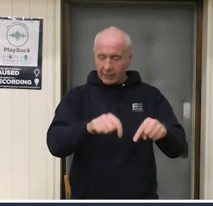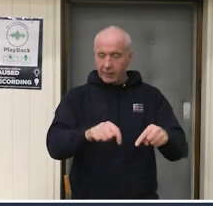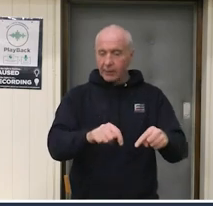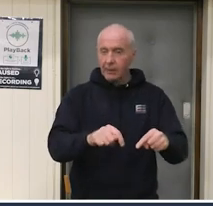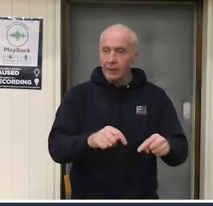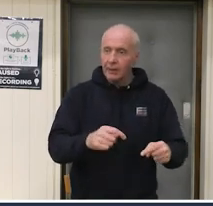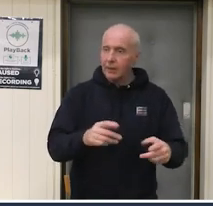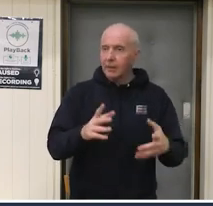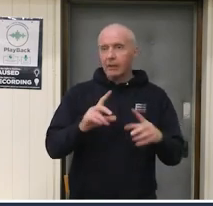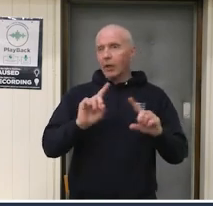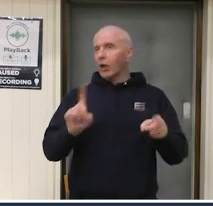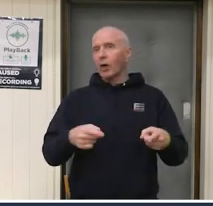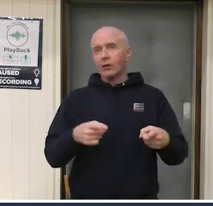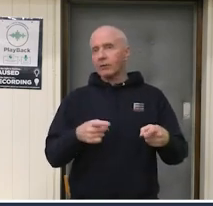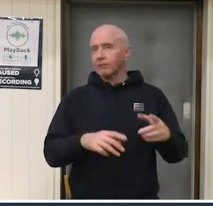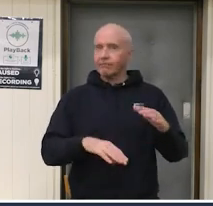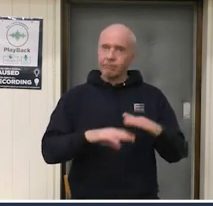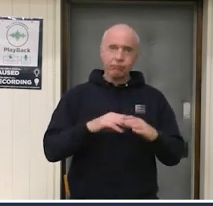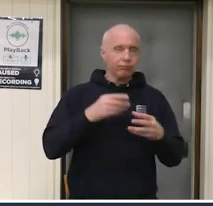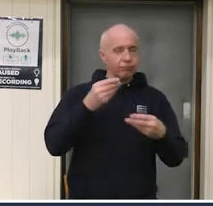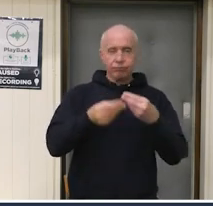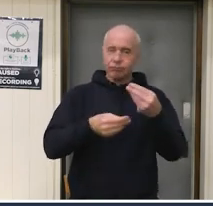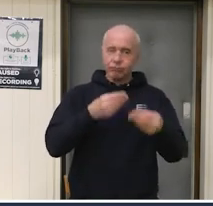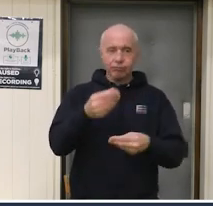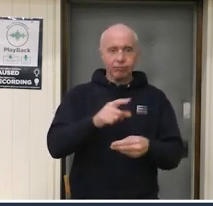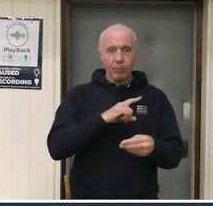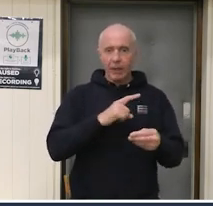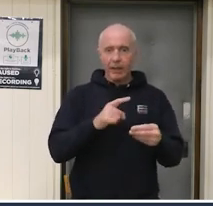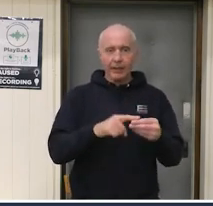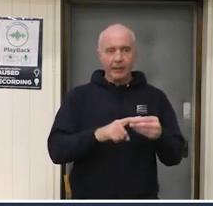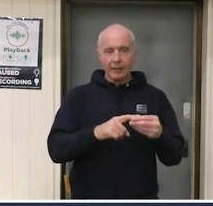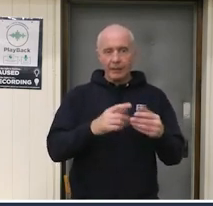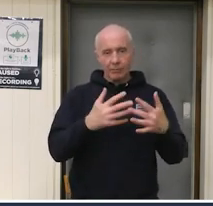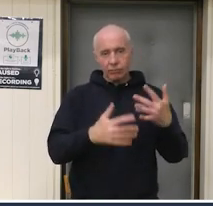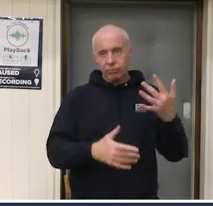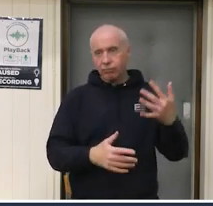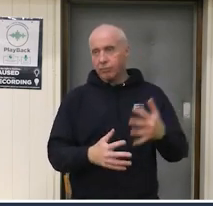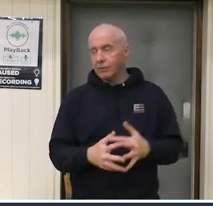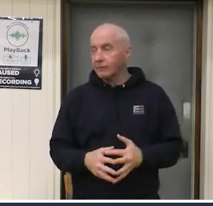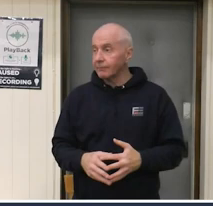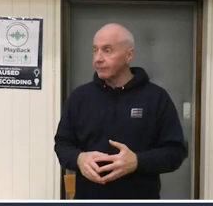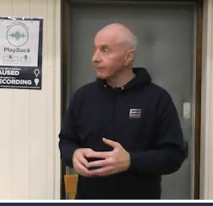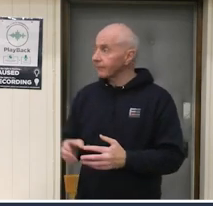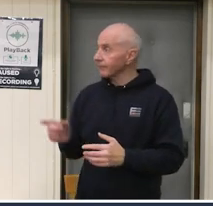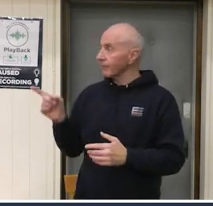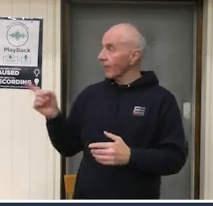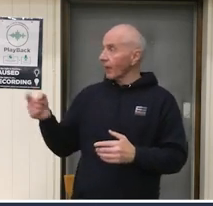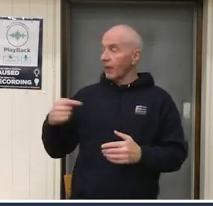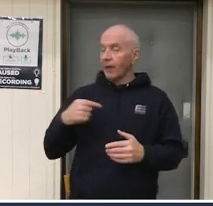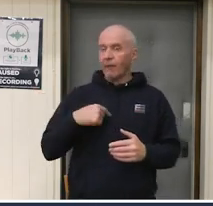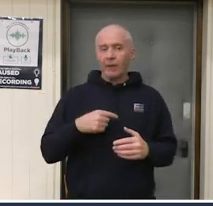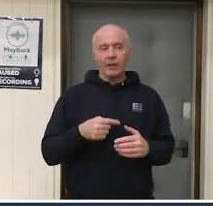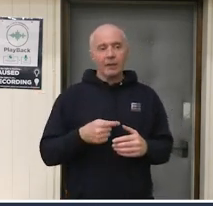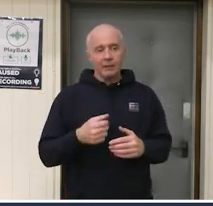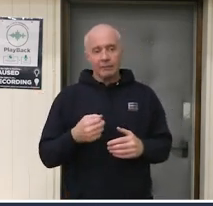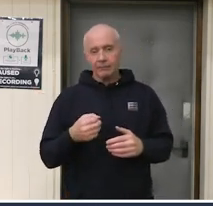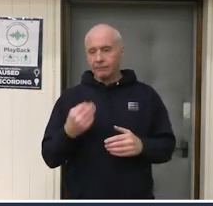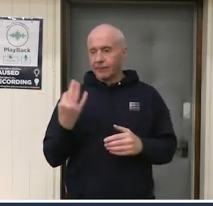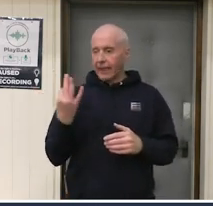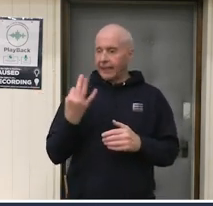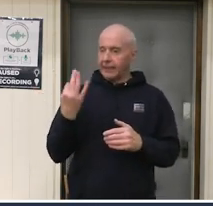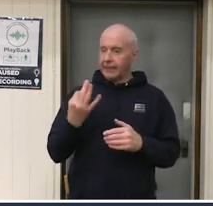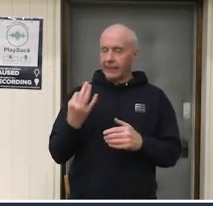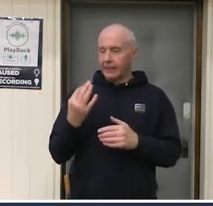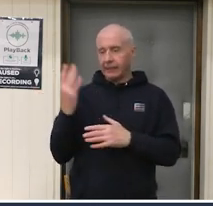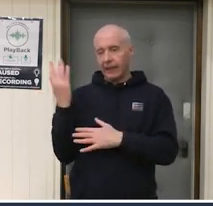here till Christmas if I wanted to talk to you. I give an 18-lecture course on ICF. So yeah, we haven't got the